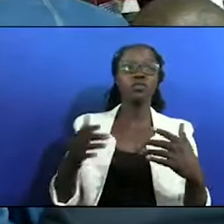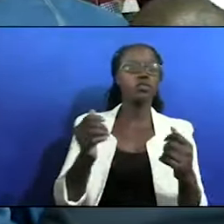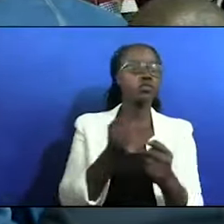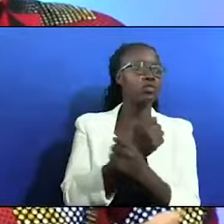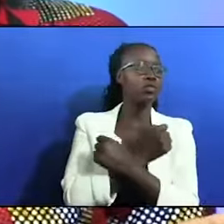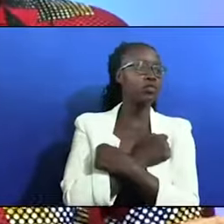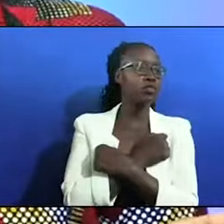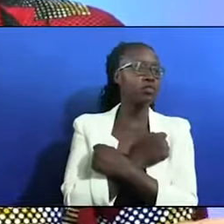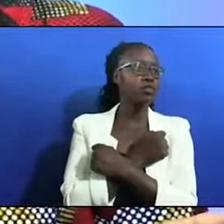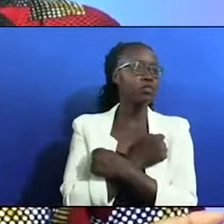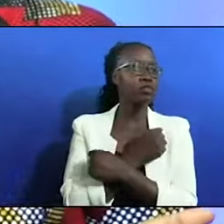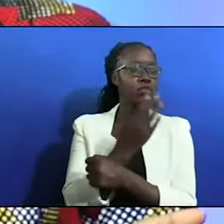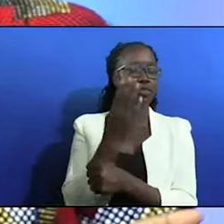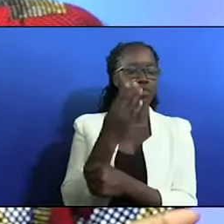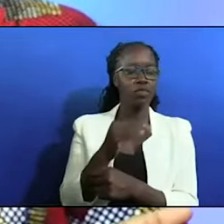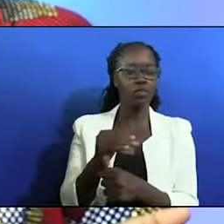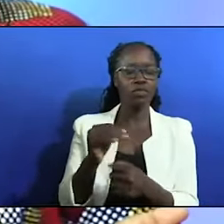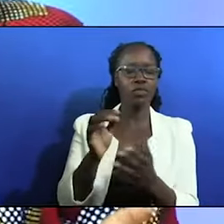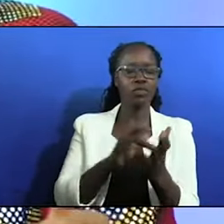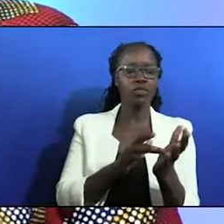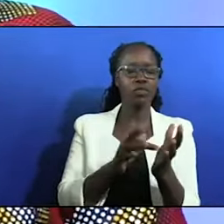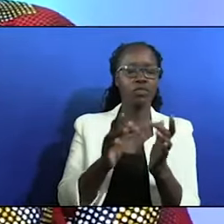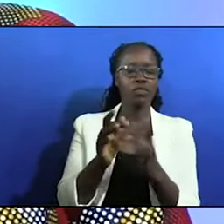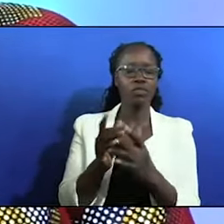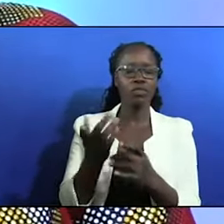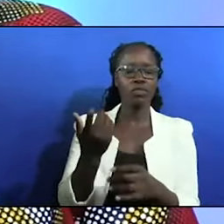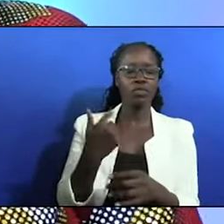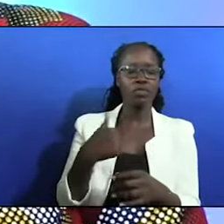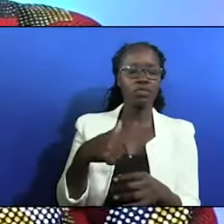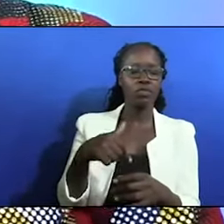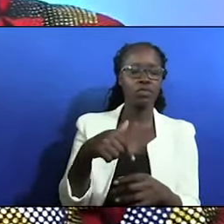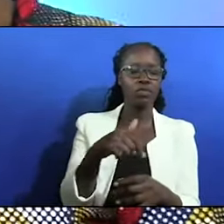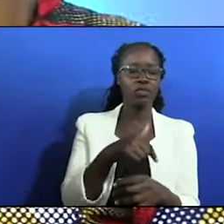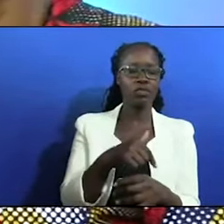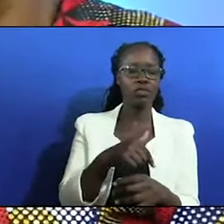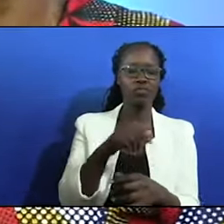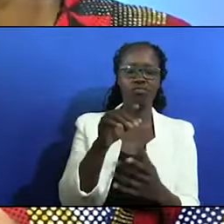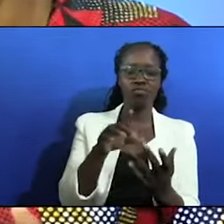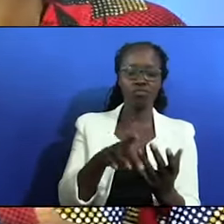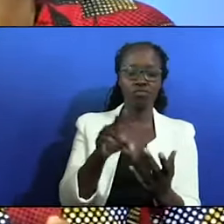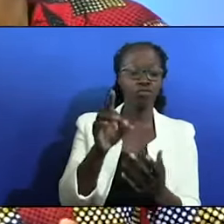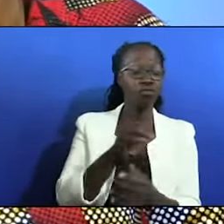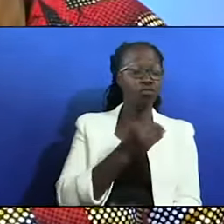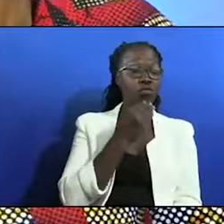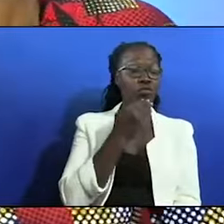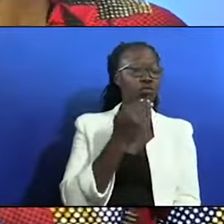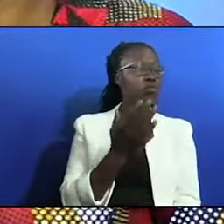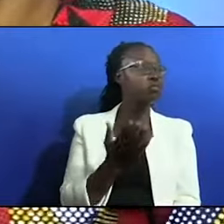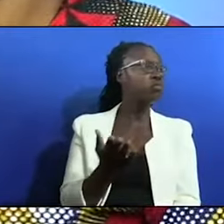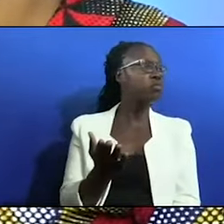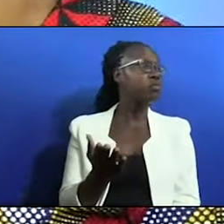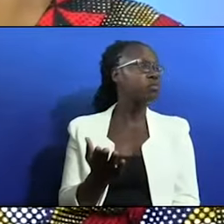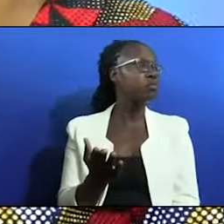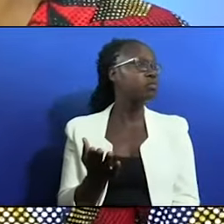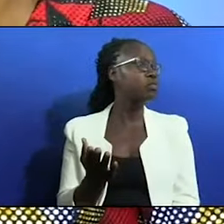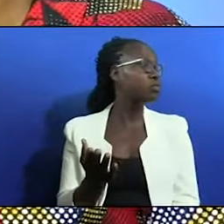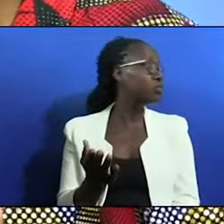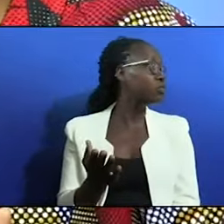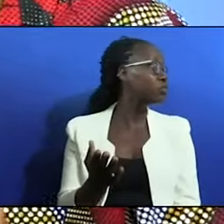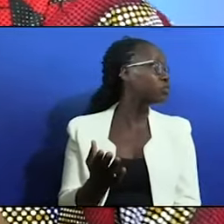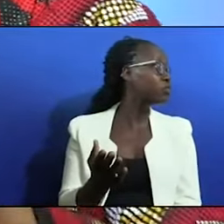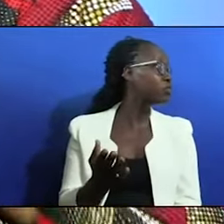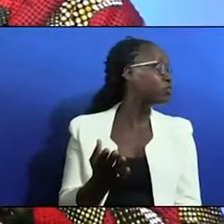upendo kwa Yesu wetu abaguli. Anyone out there? Wakaenda